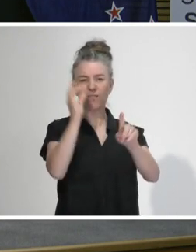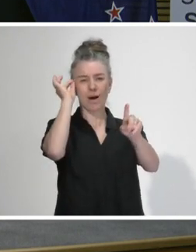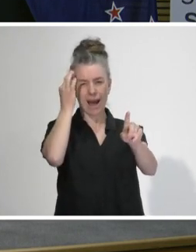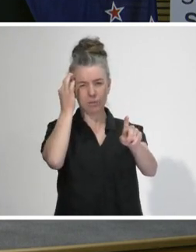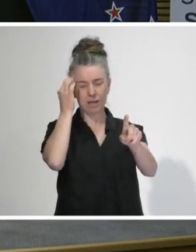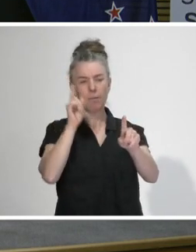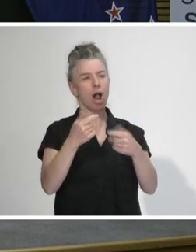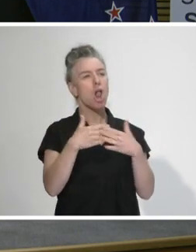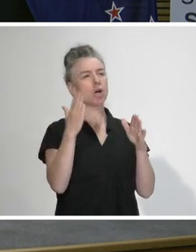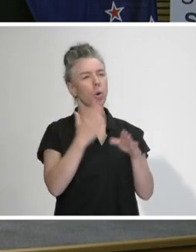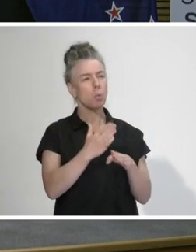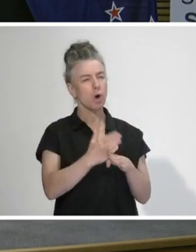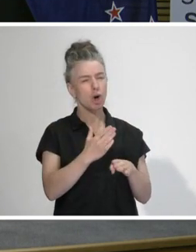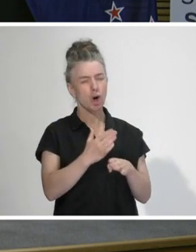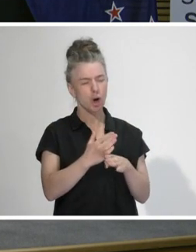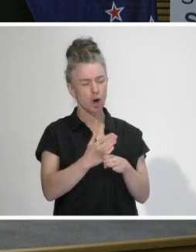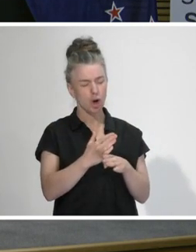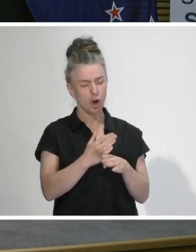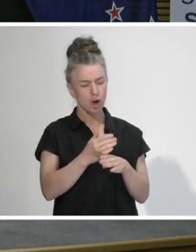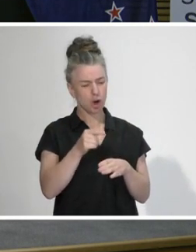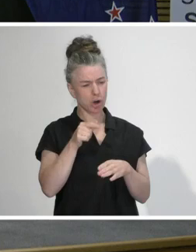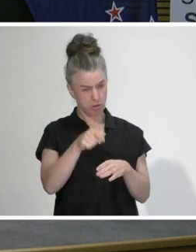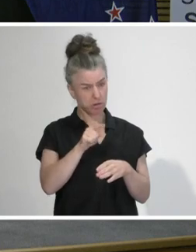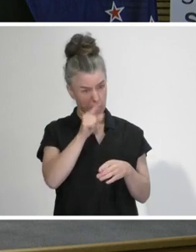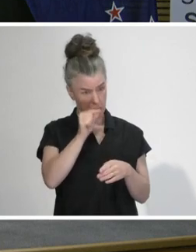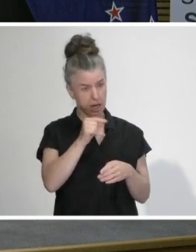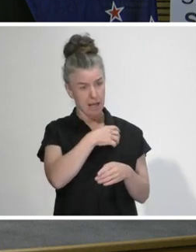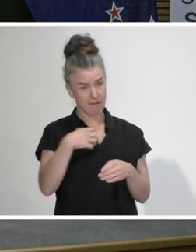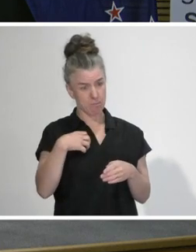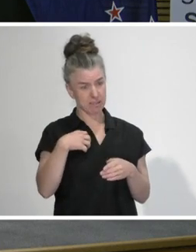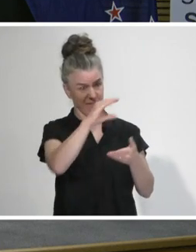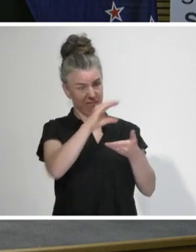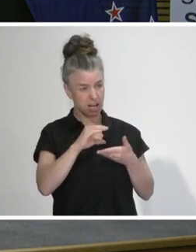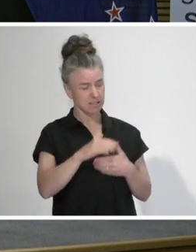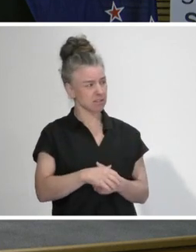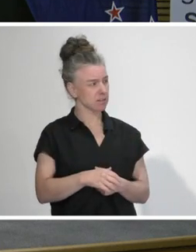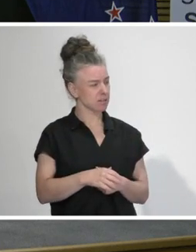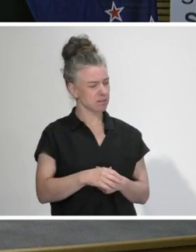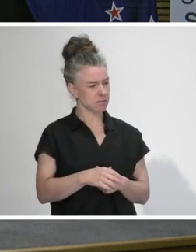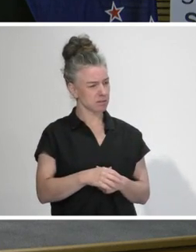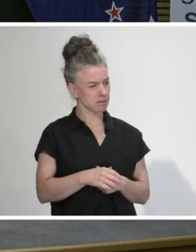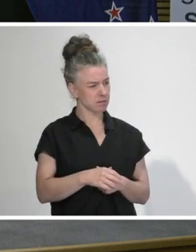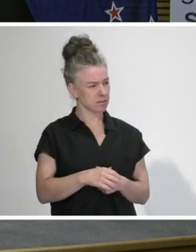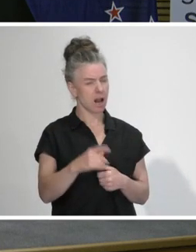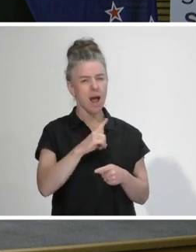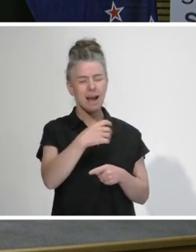subsidy? And sorry, your classification for why they couldn't get the wage subsidy? Because they're casual workers, or...? Government-funded